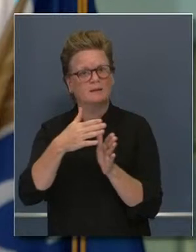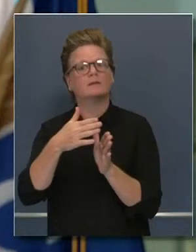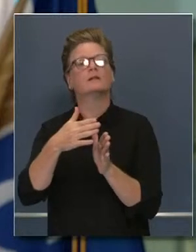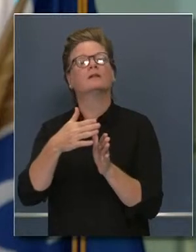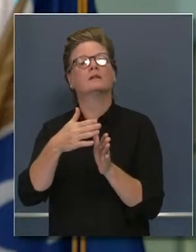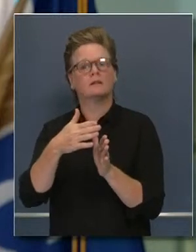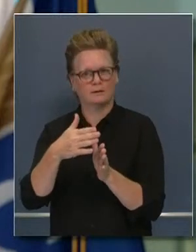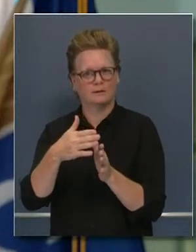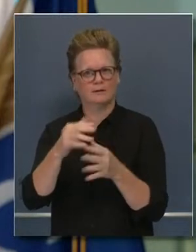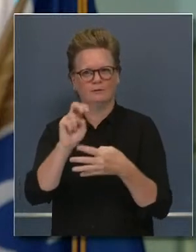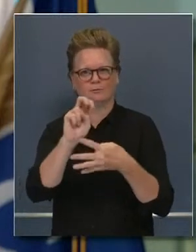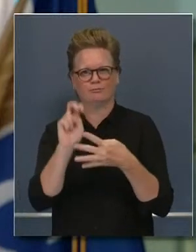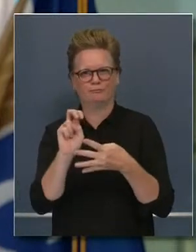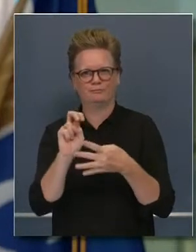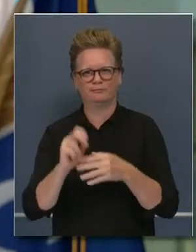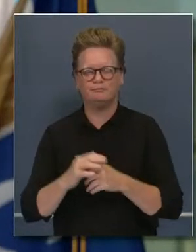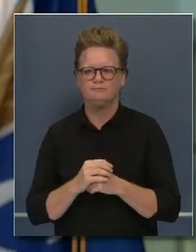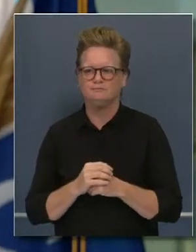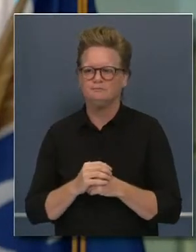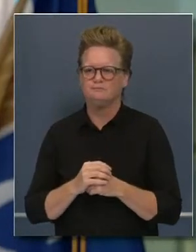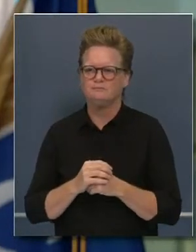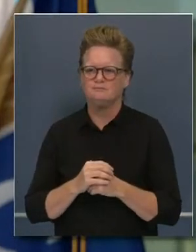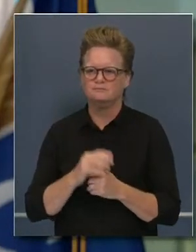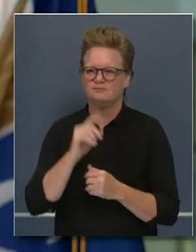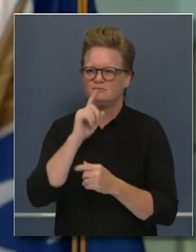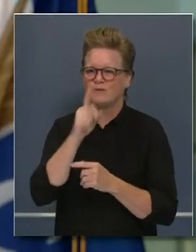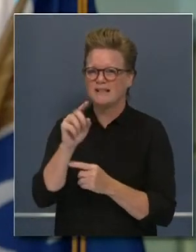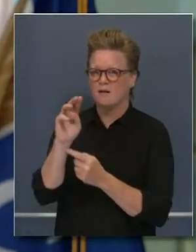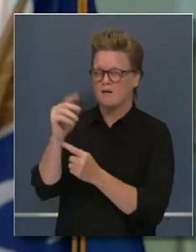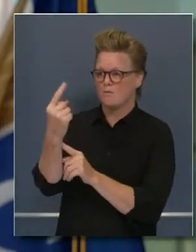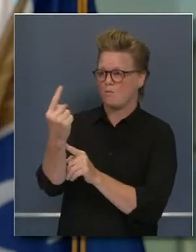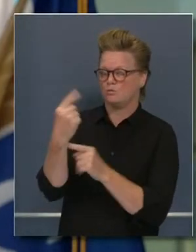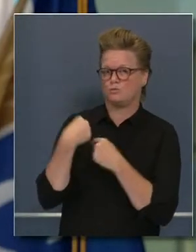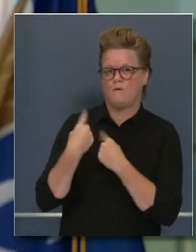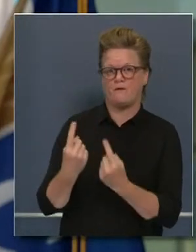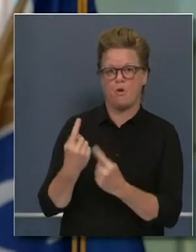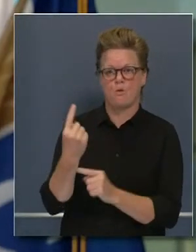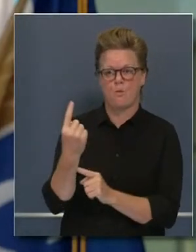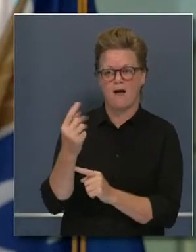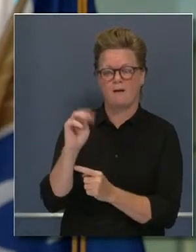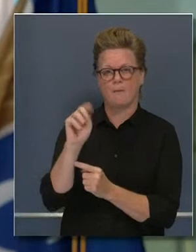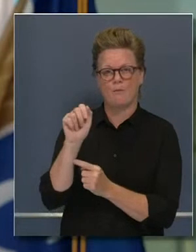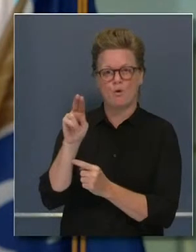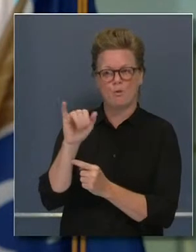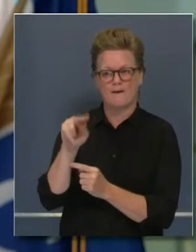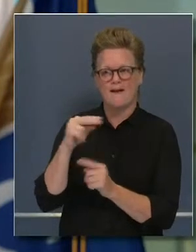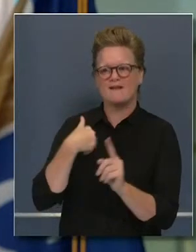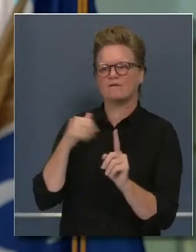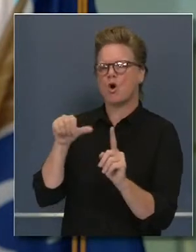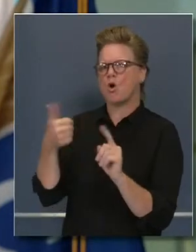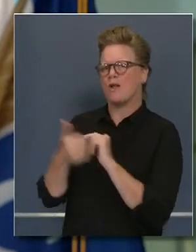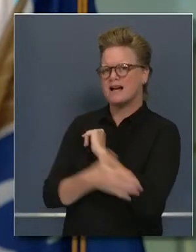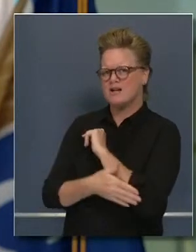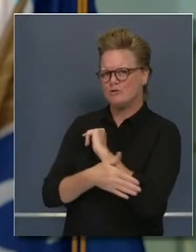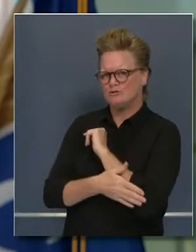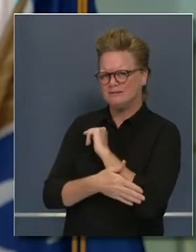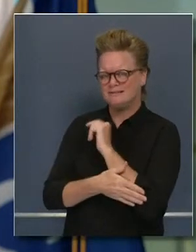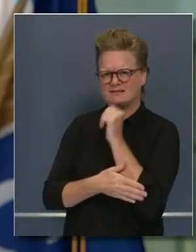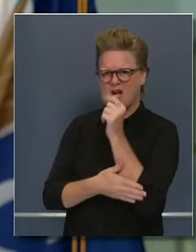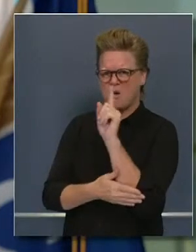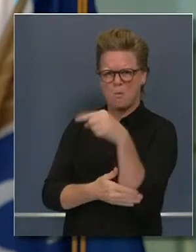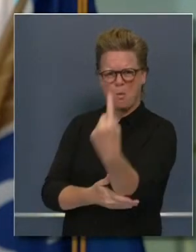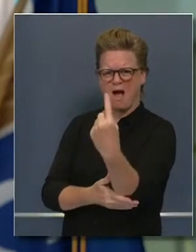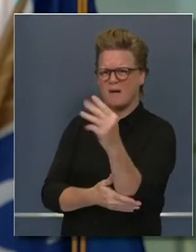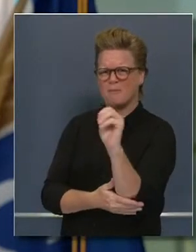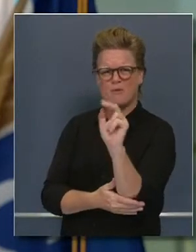We're having similar conversations, not exactly the same issues, with a couple of other counties, at least one other county,